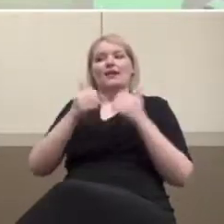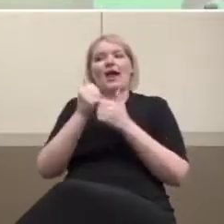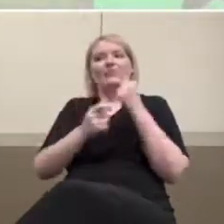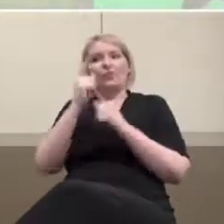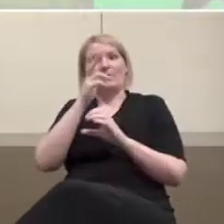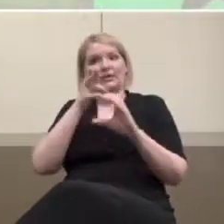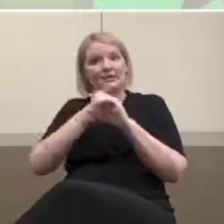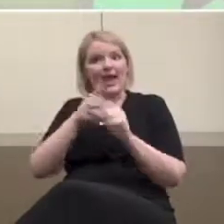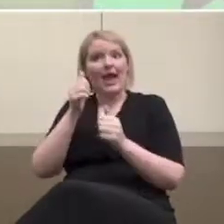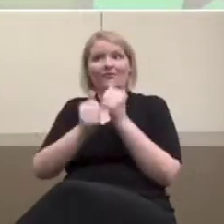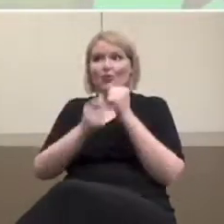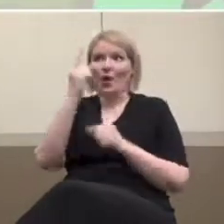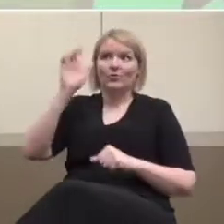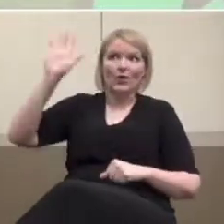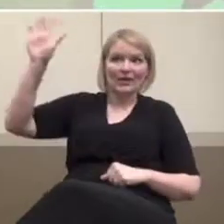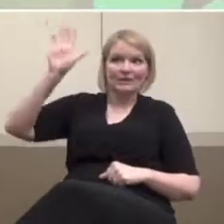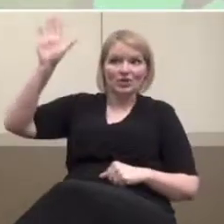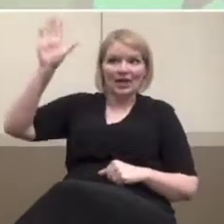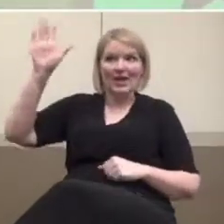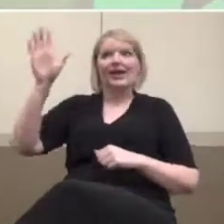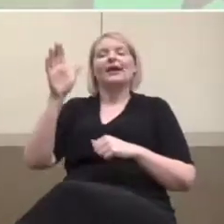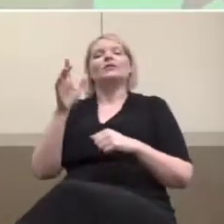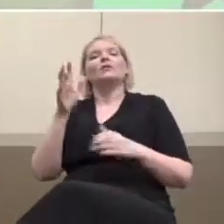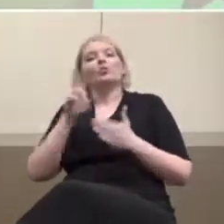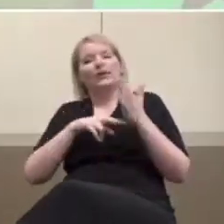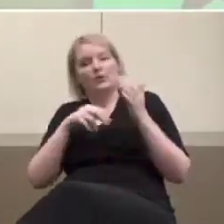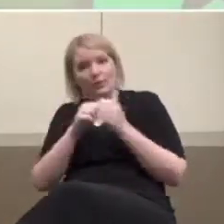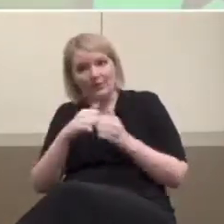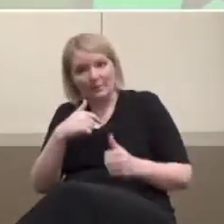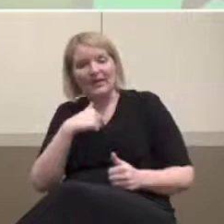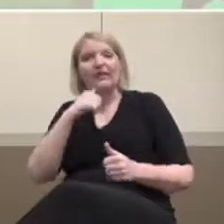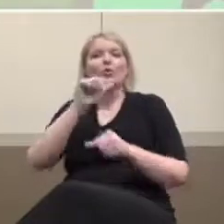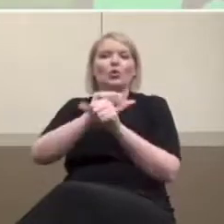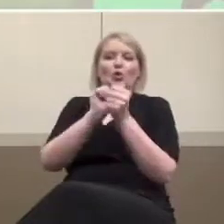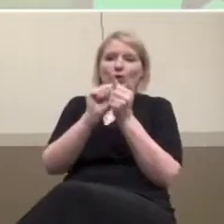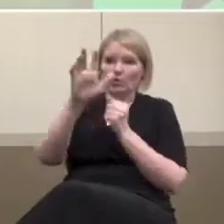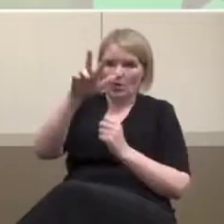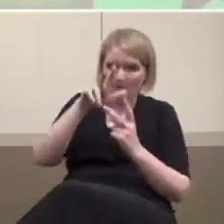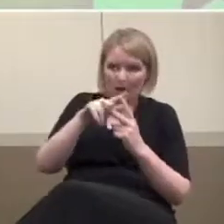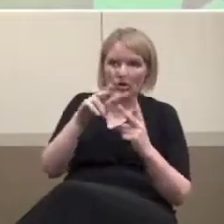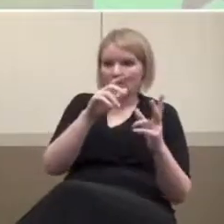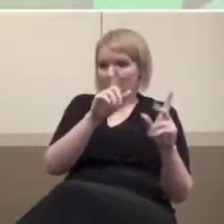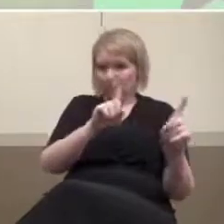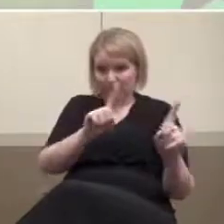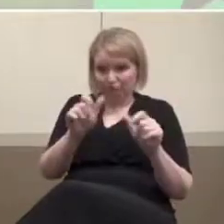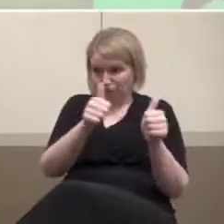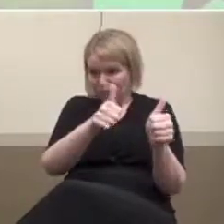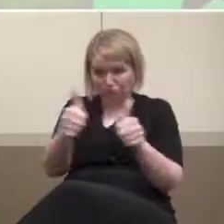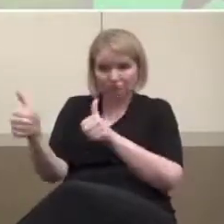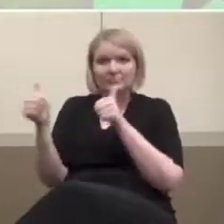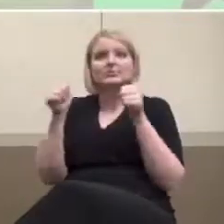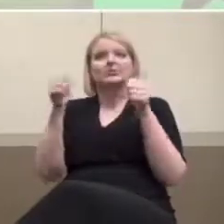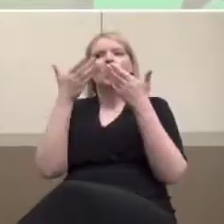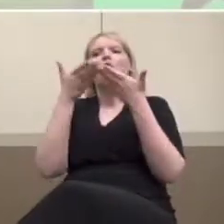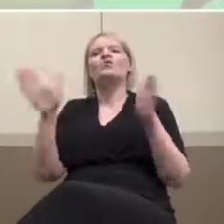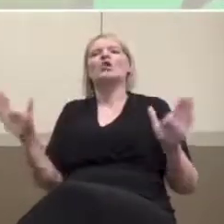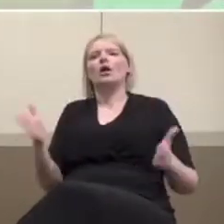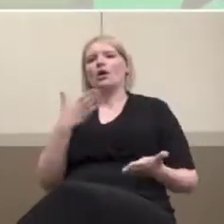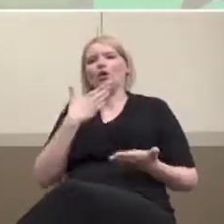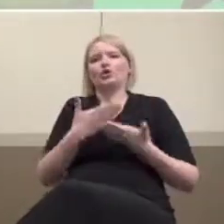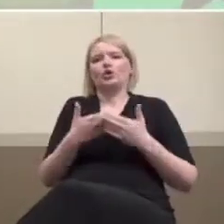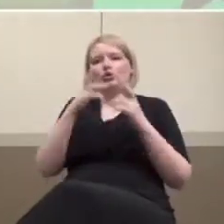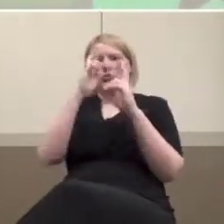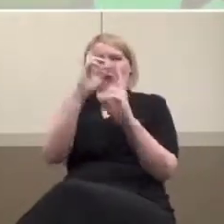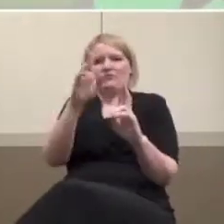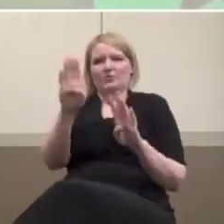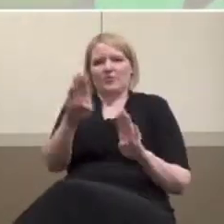their hands. When I said I want you guys to read with me, or I want you to work with your partner, everybody did that. And then overall, just good, respectful behavior